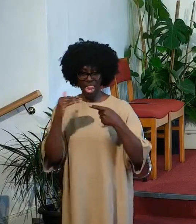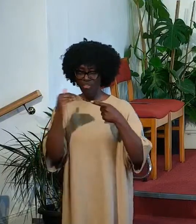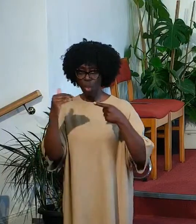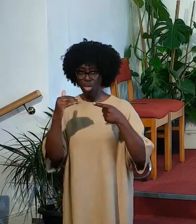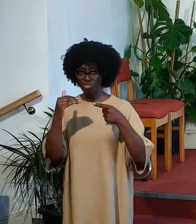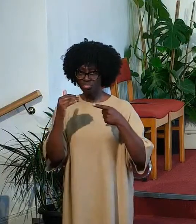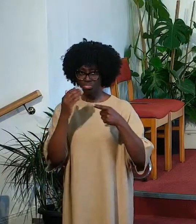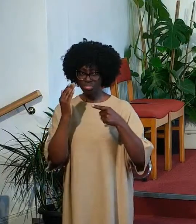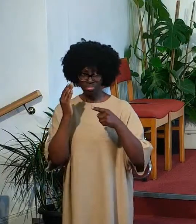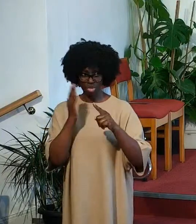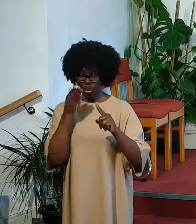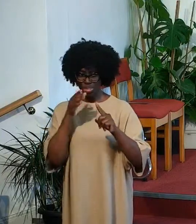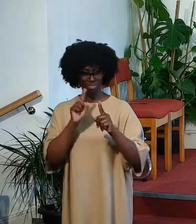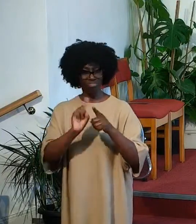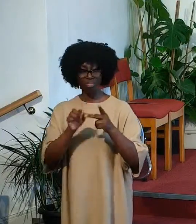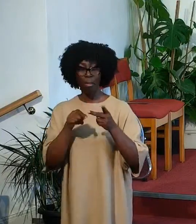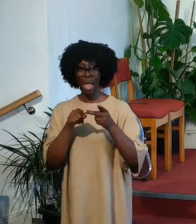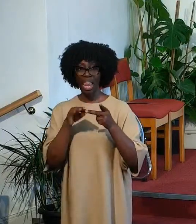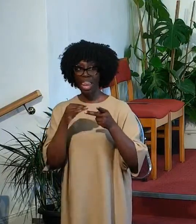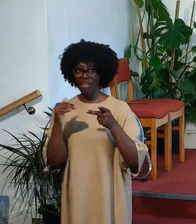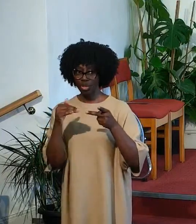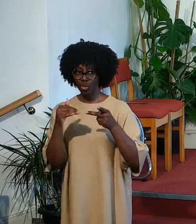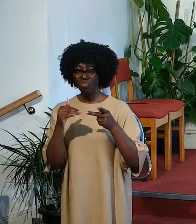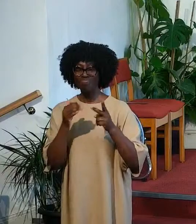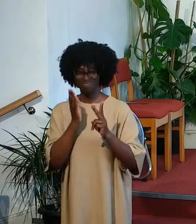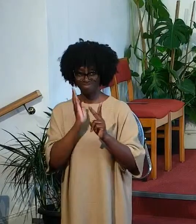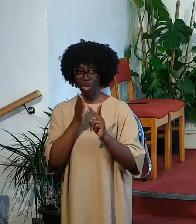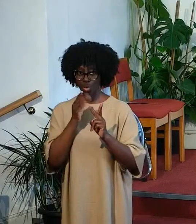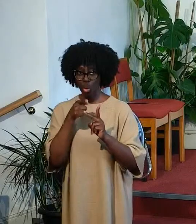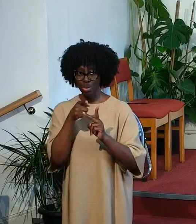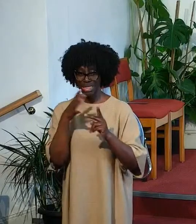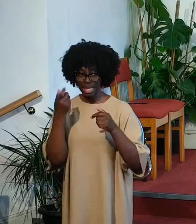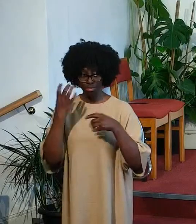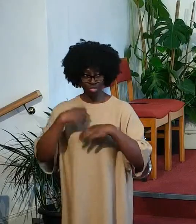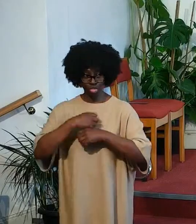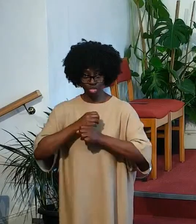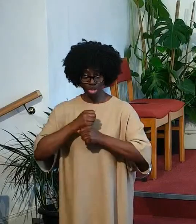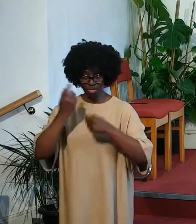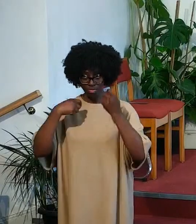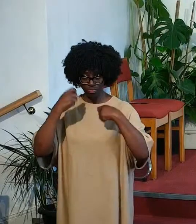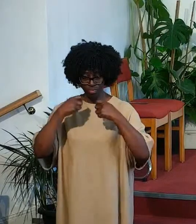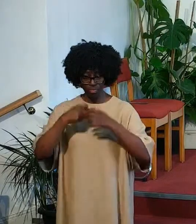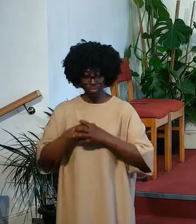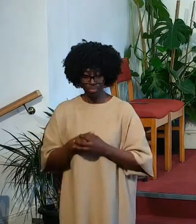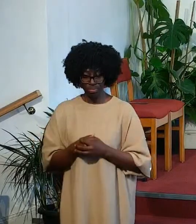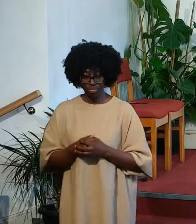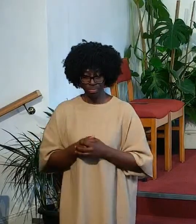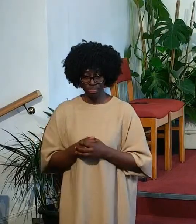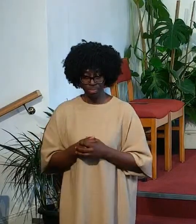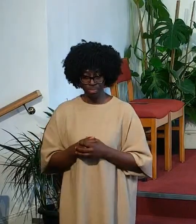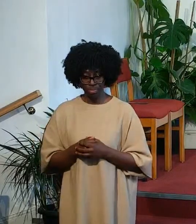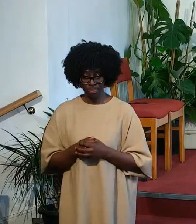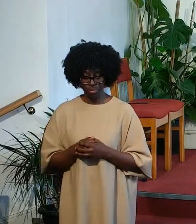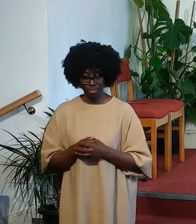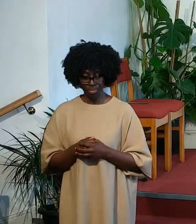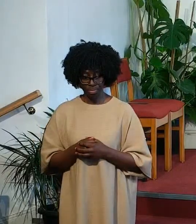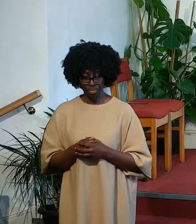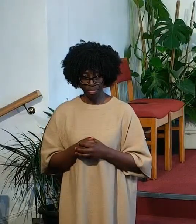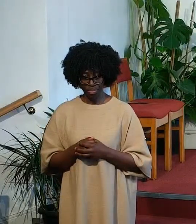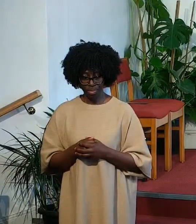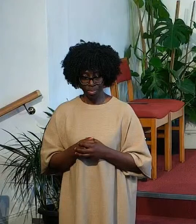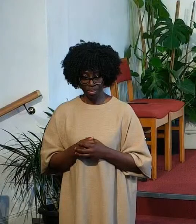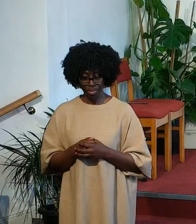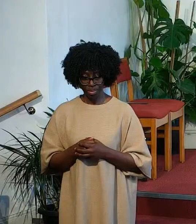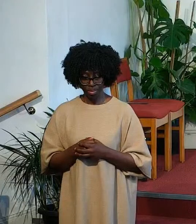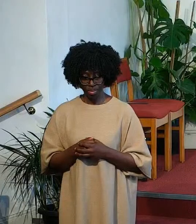so much, but on a level 2, you will see it because it's quite sort of close to how they see the world.